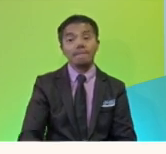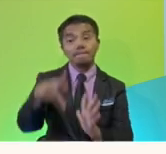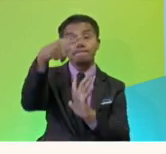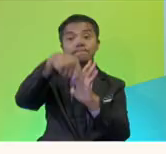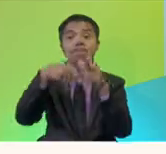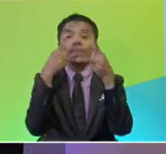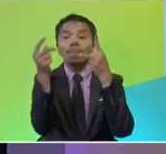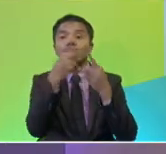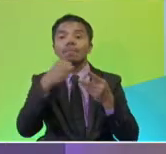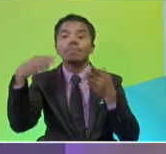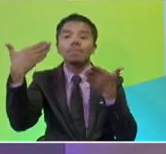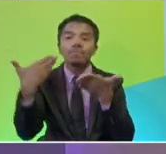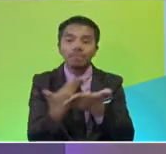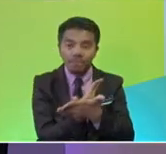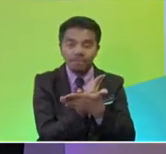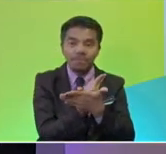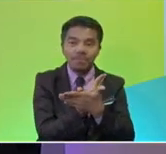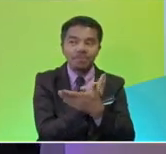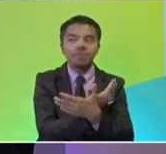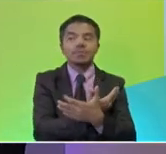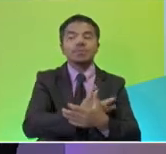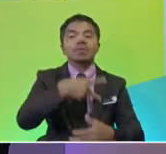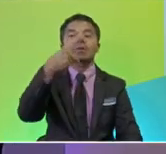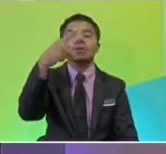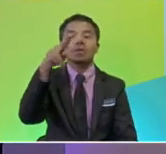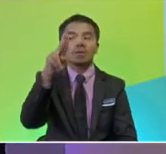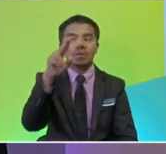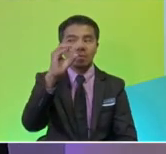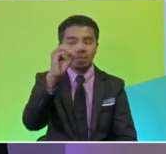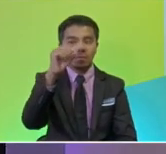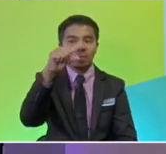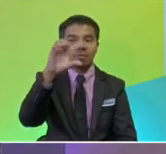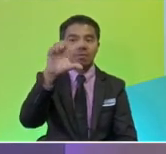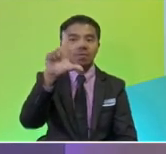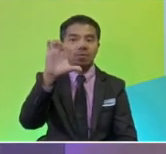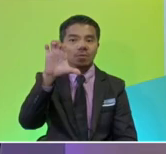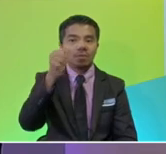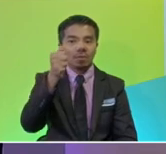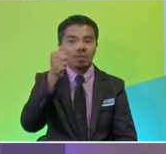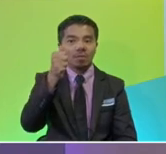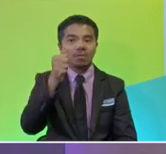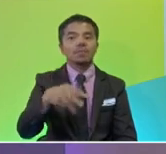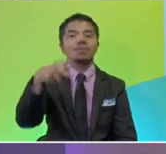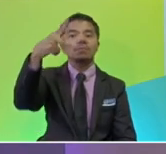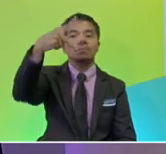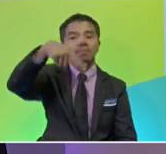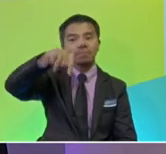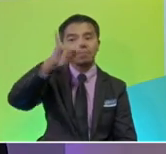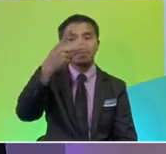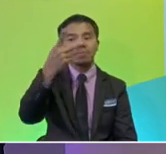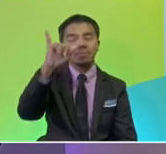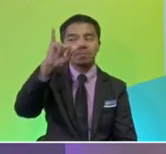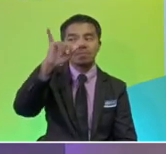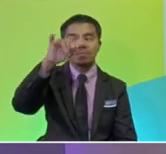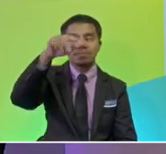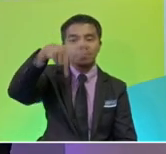Kuogelia or is it going to be Piki Piki? Okay. Should we ask our coaches? Yeah, let's ask our coaches. Are they going to send Ramu to Kuogelia